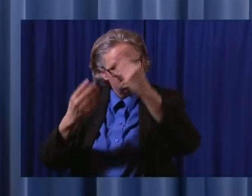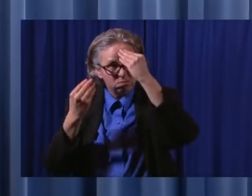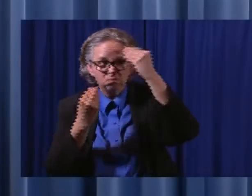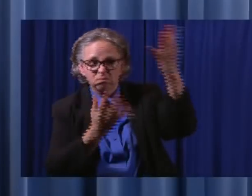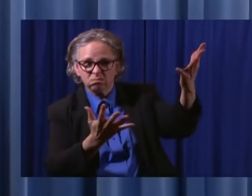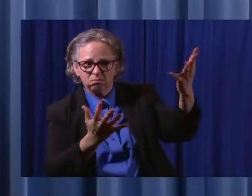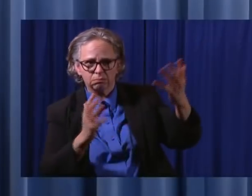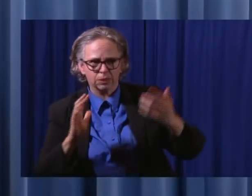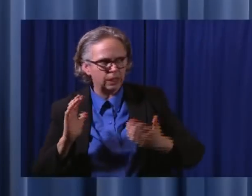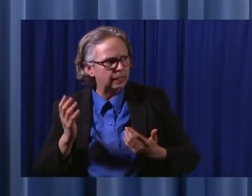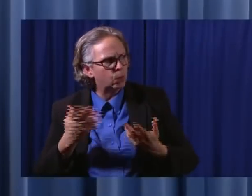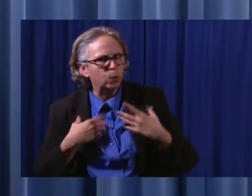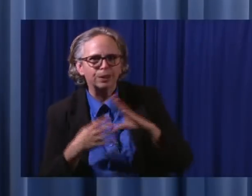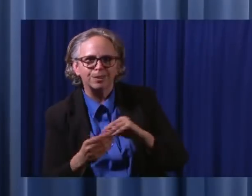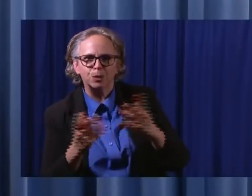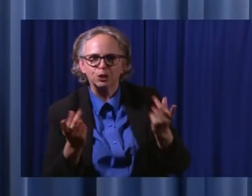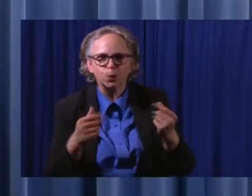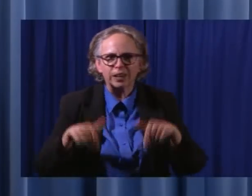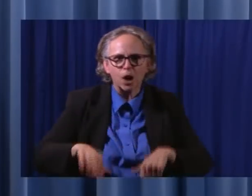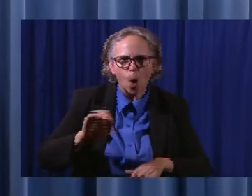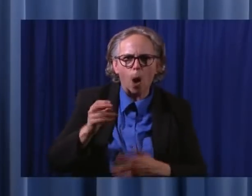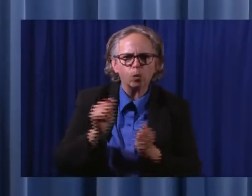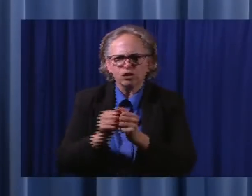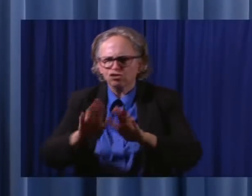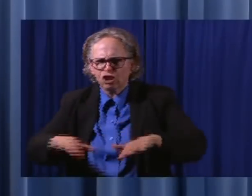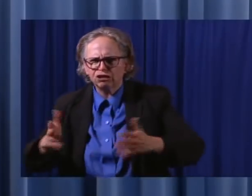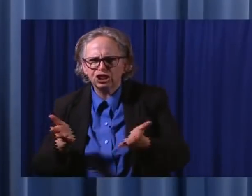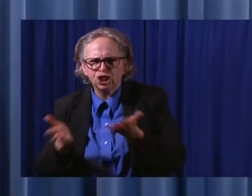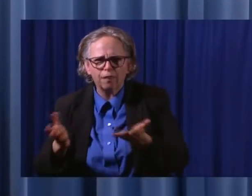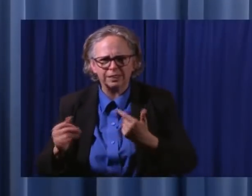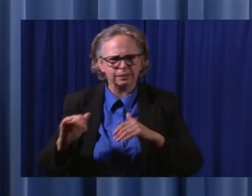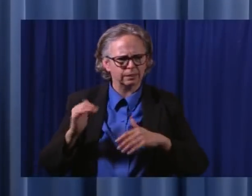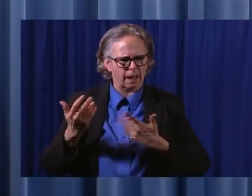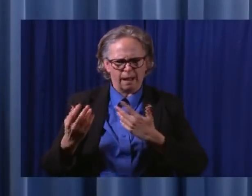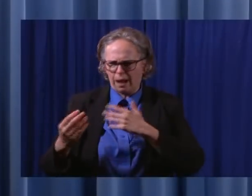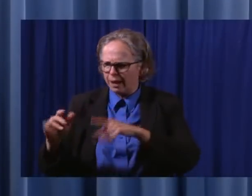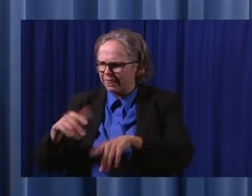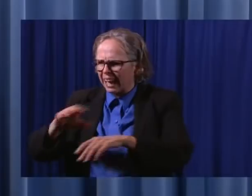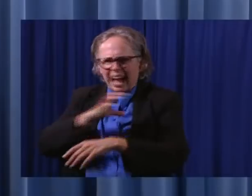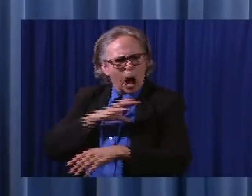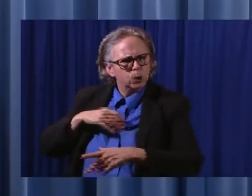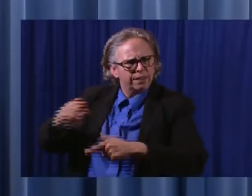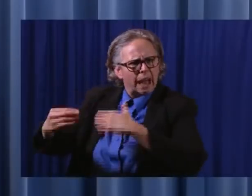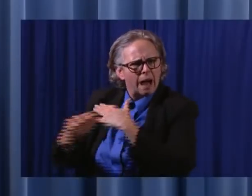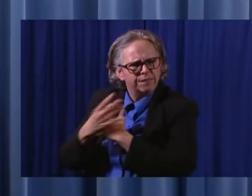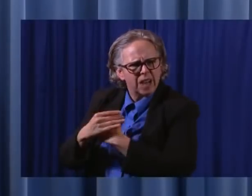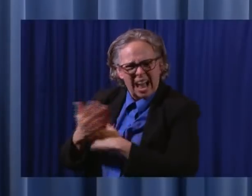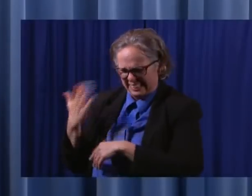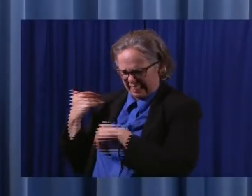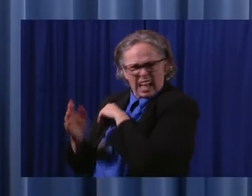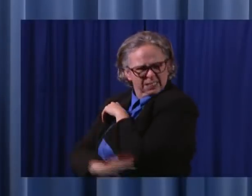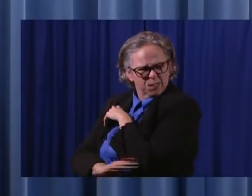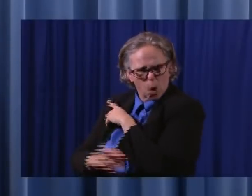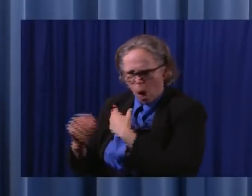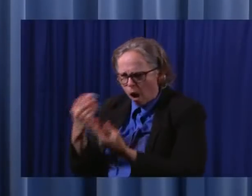convened last fall to conduct a top-down review of Ohio's foster care system and to work on solutions. But I also